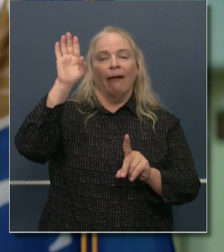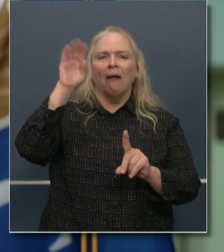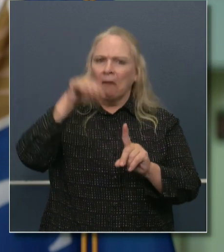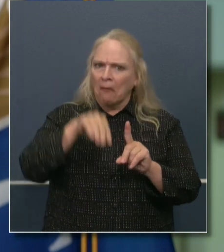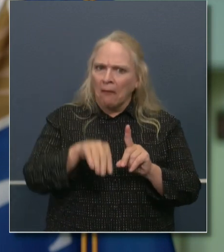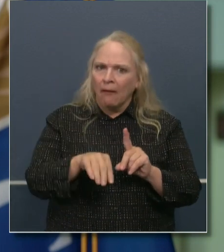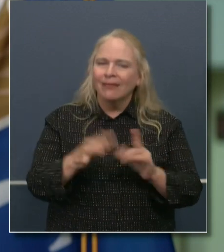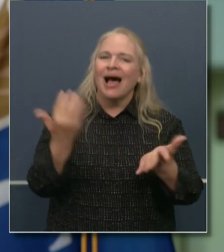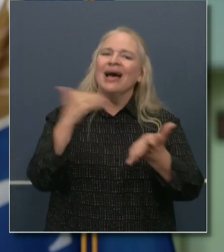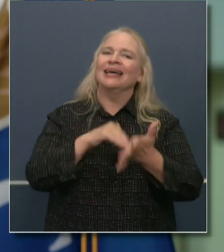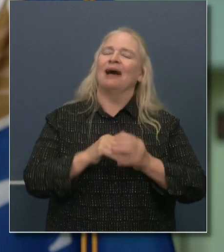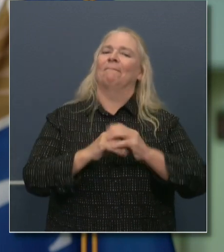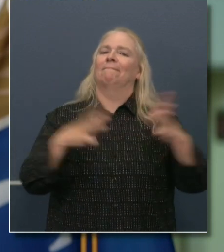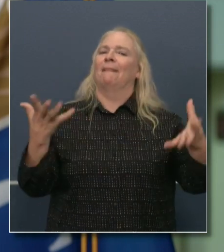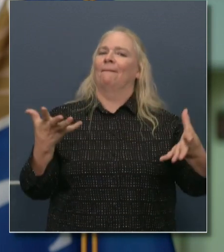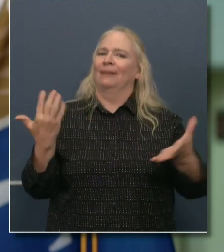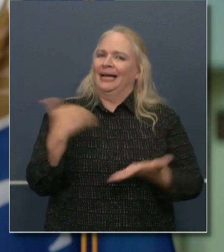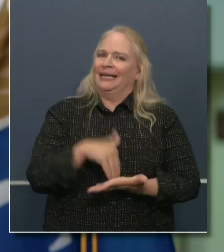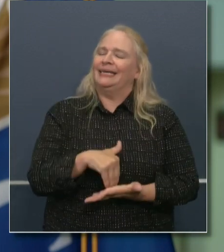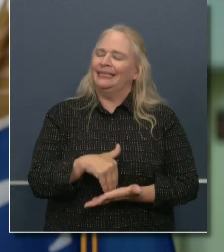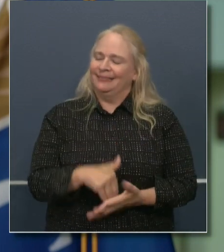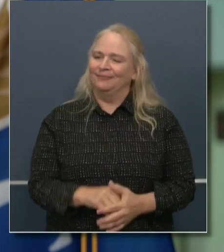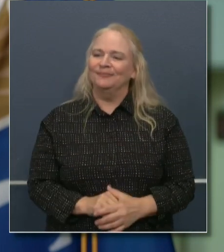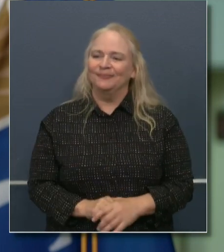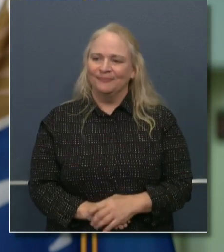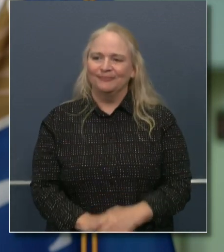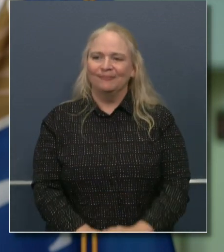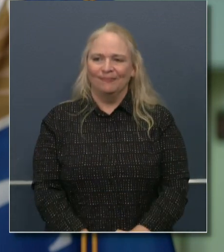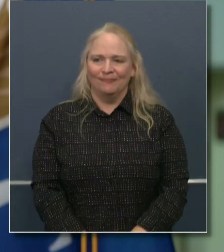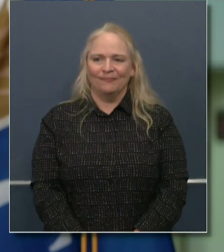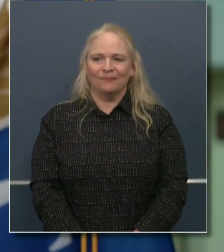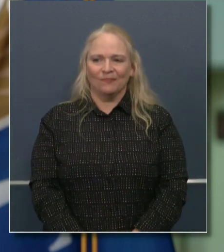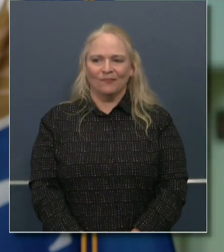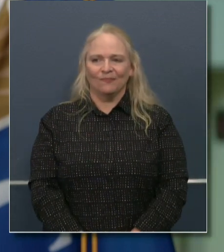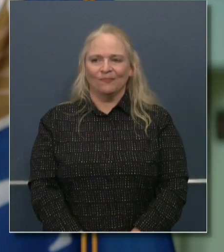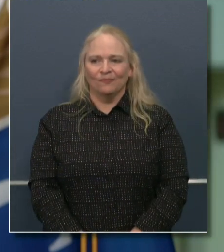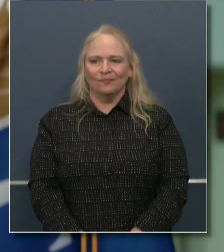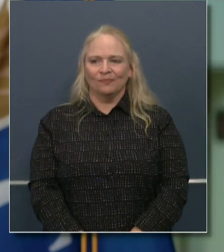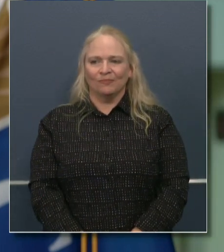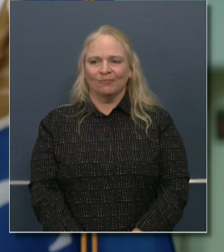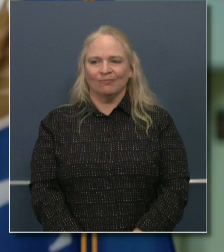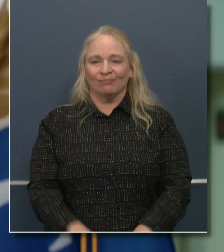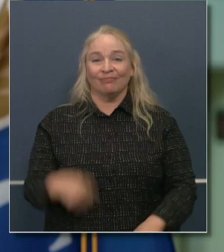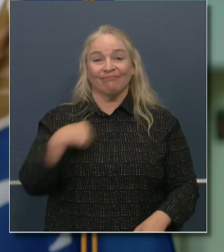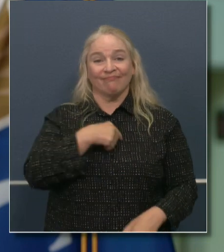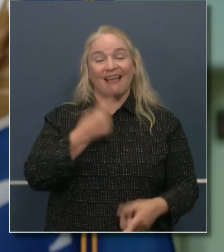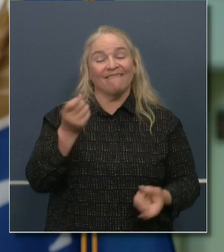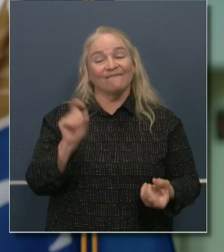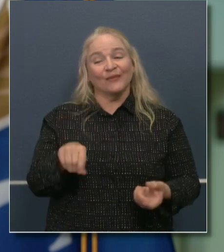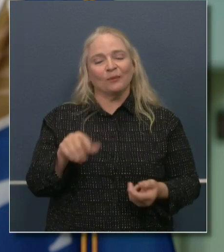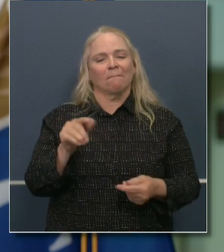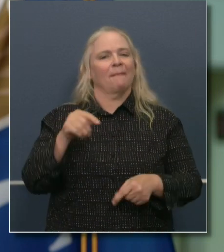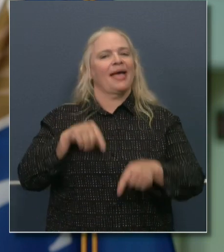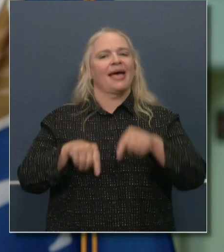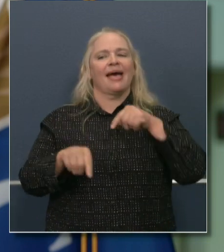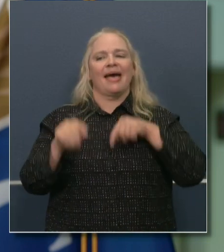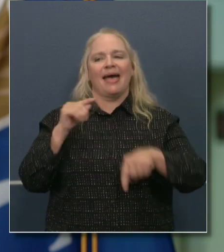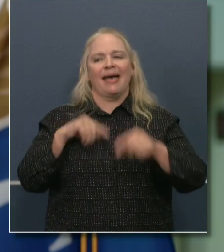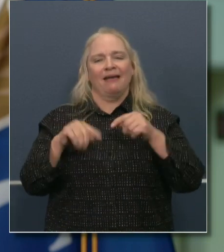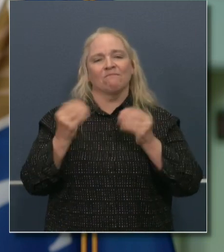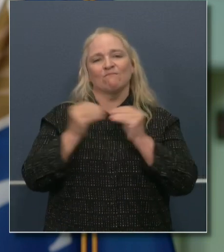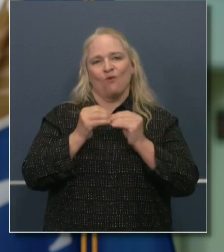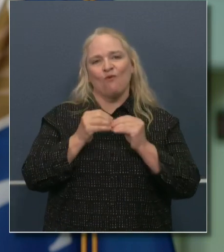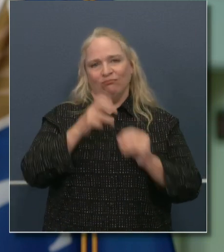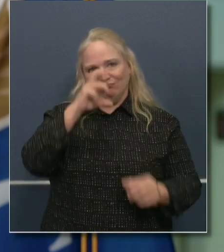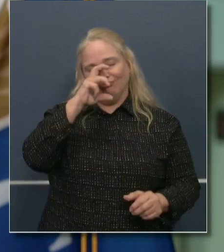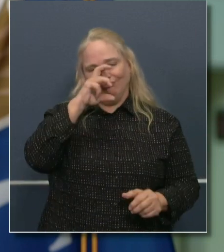being utilized a little bit more forcefully, continuing to be targeted in those areas on the